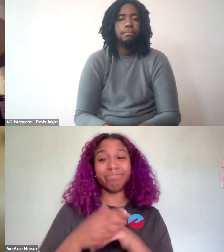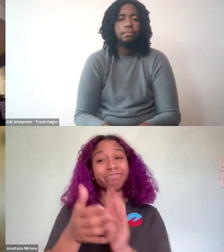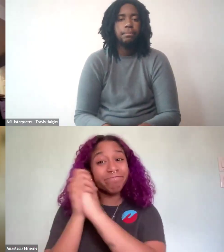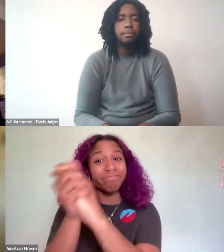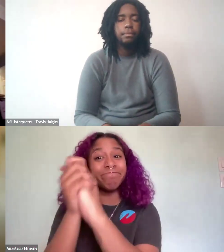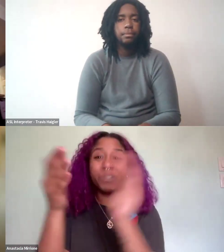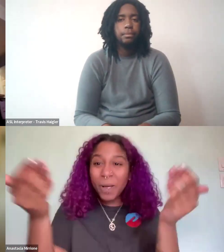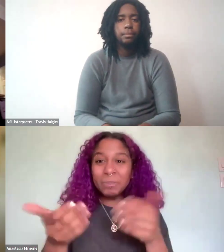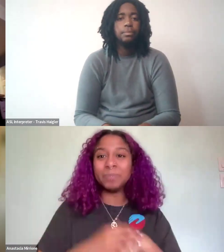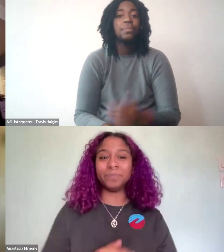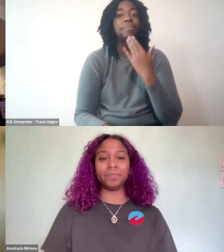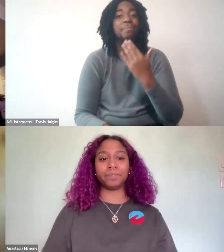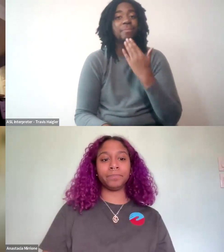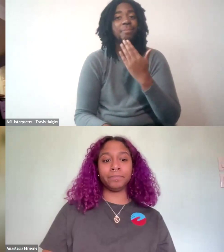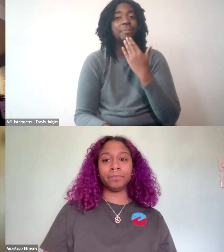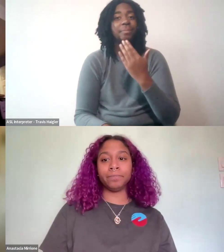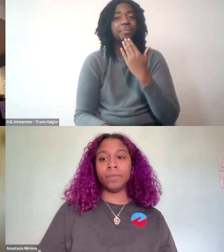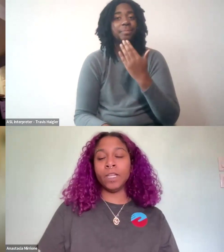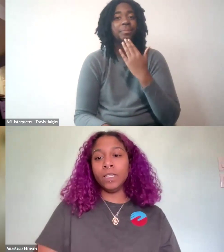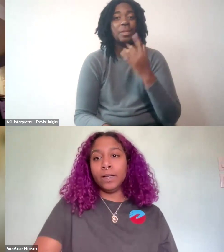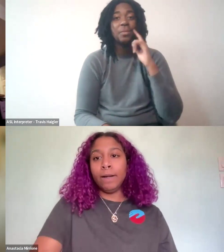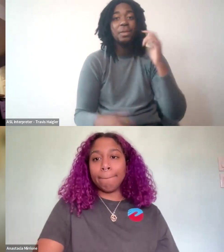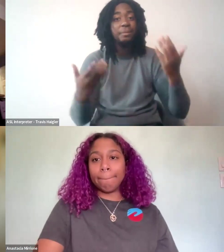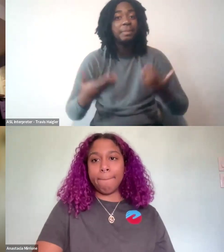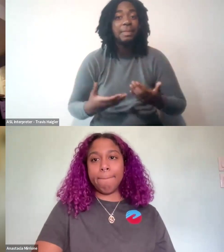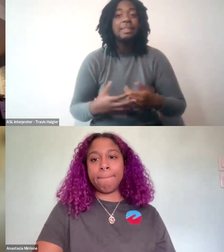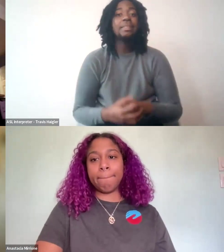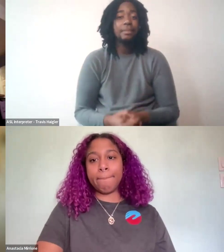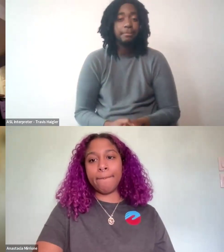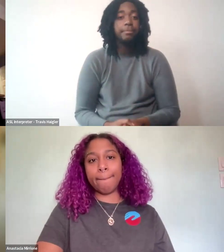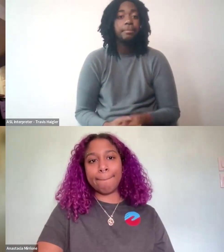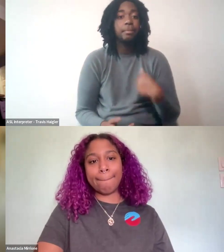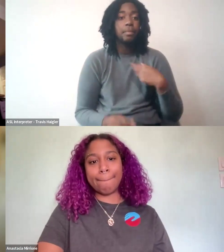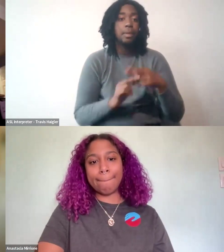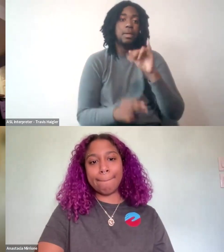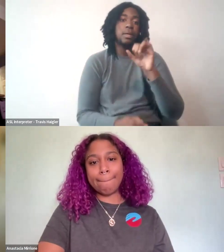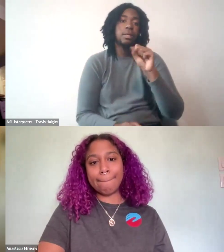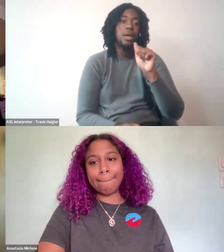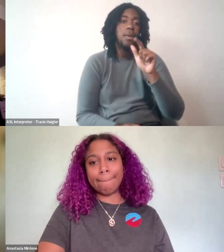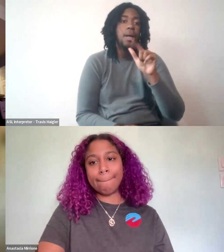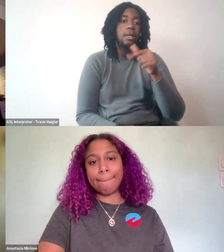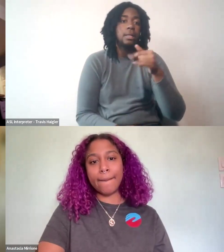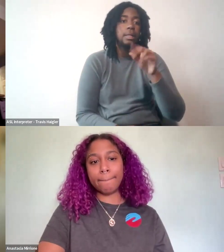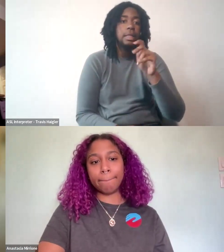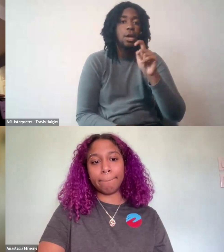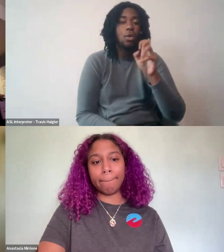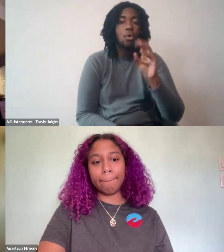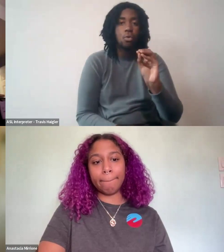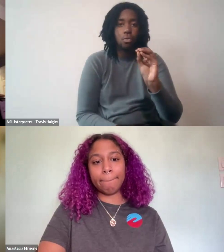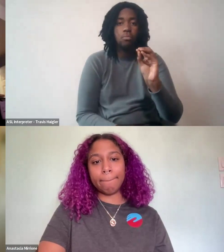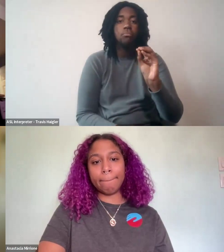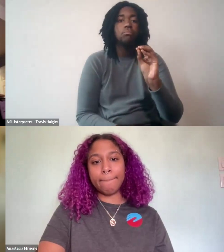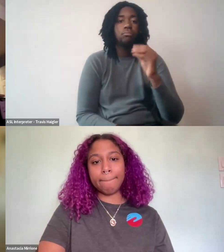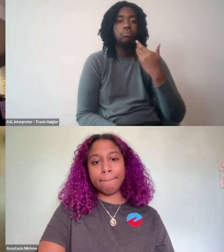welcome. Thank you. Thank you for having me. My name is Isabel Quintero, and I